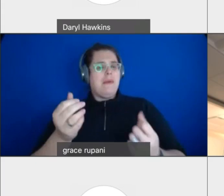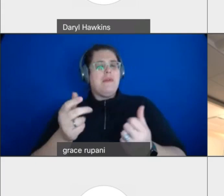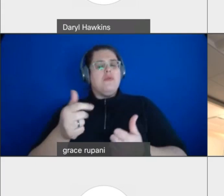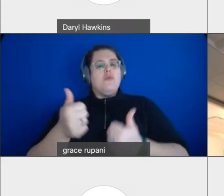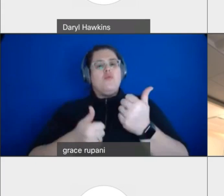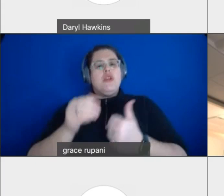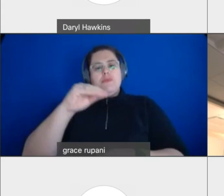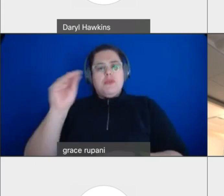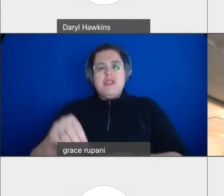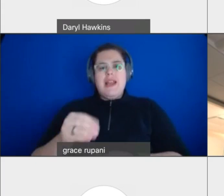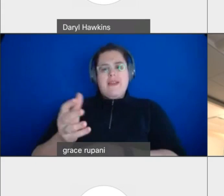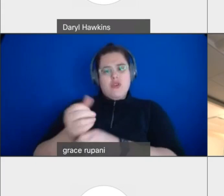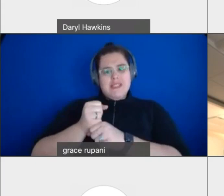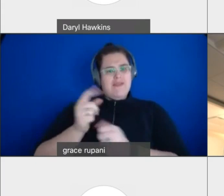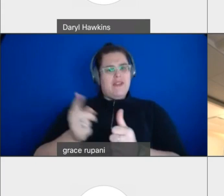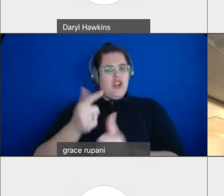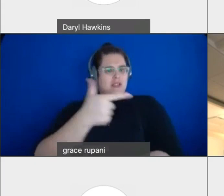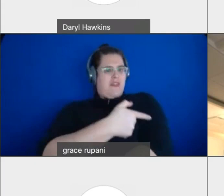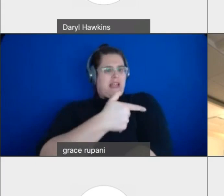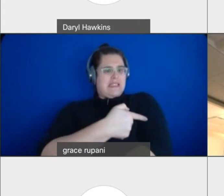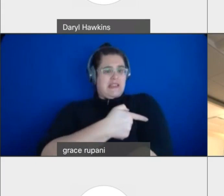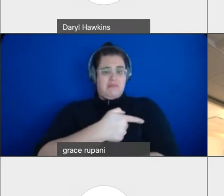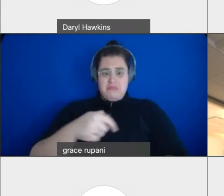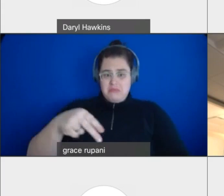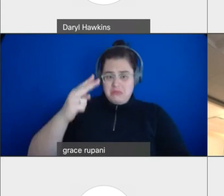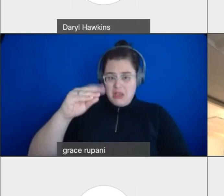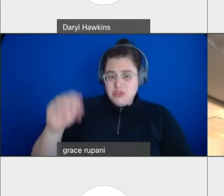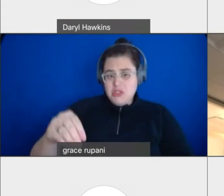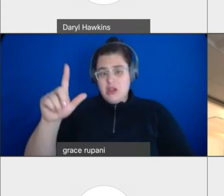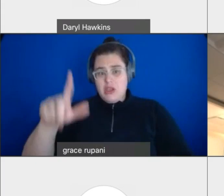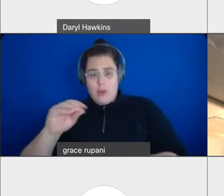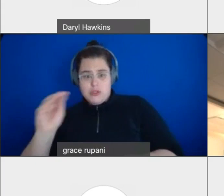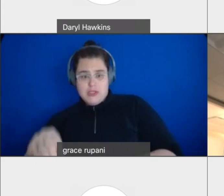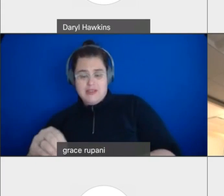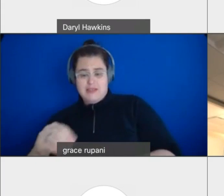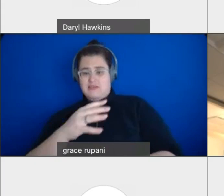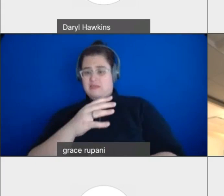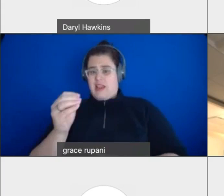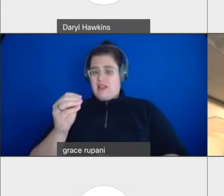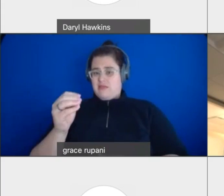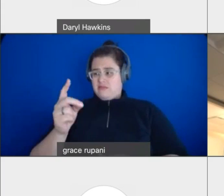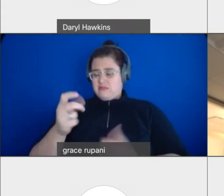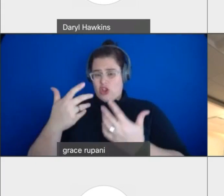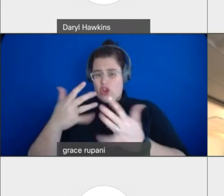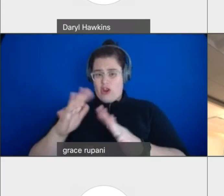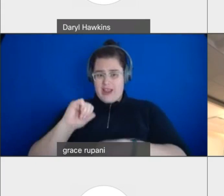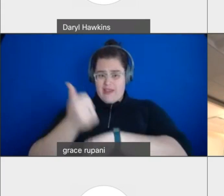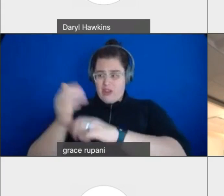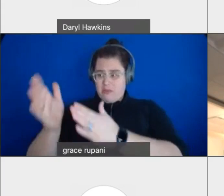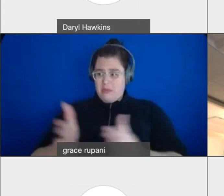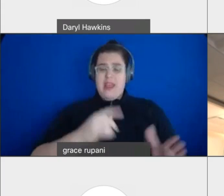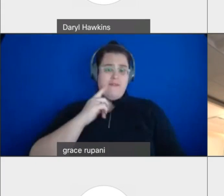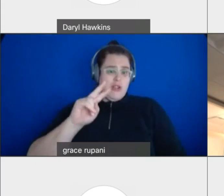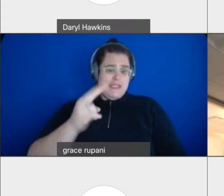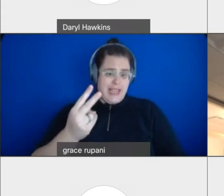first vaccine, and is there a plan in place for them to receive second shots? All right, so